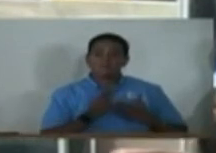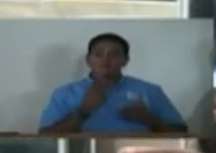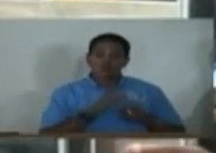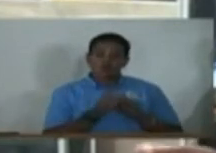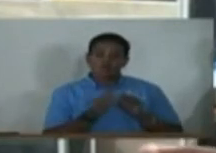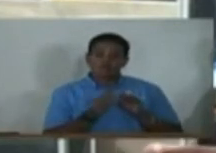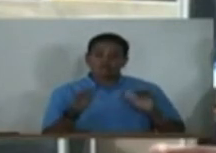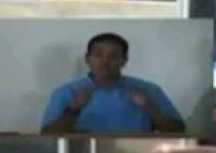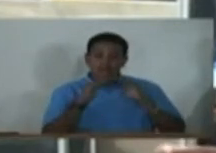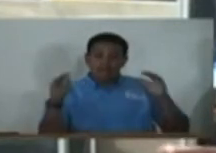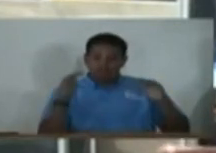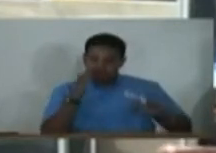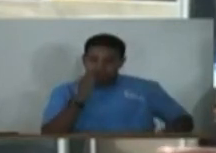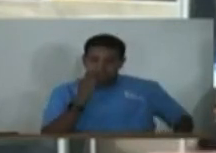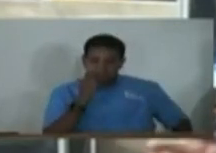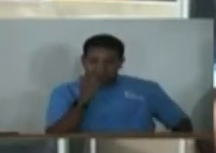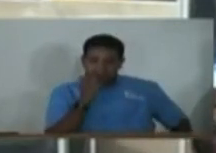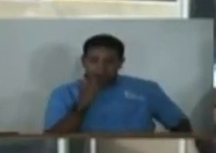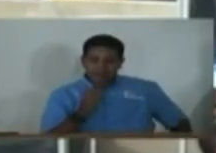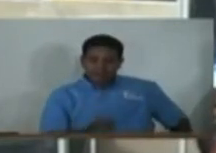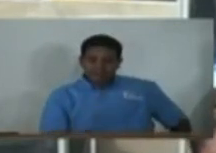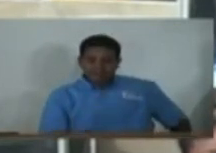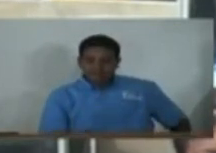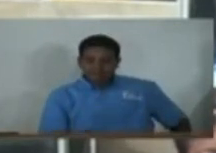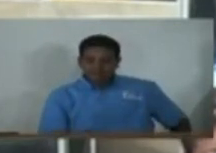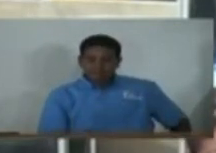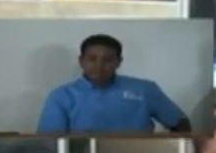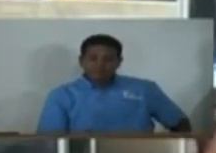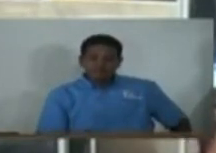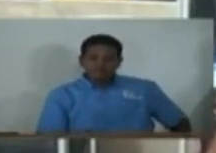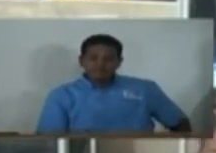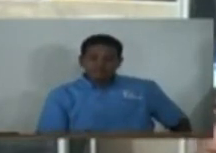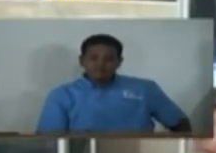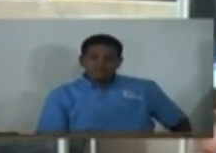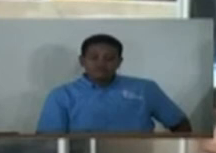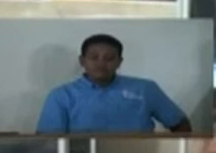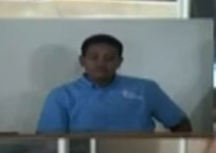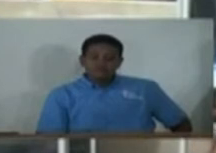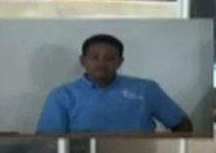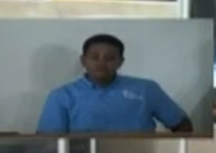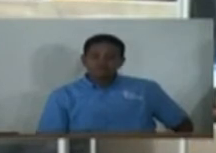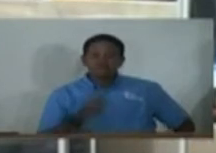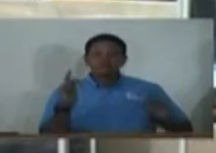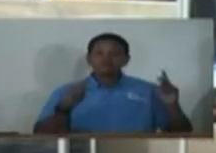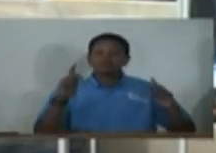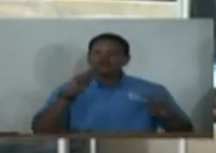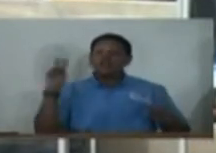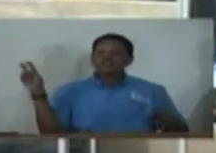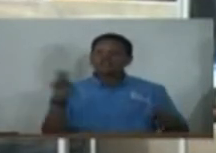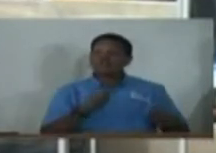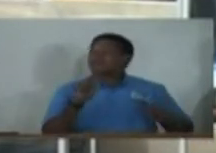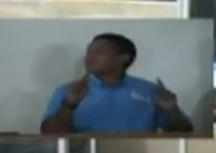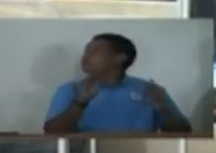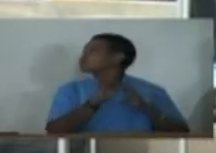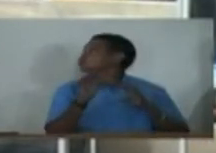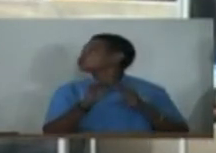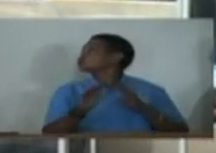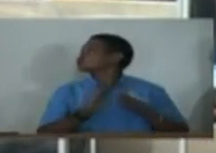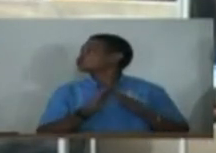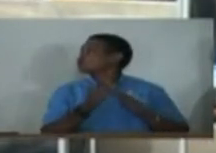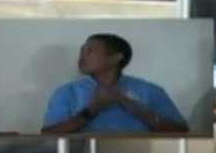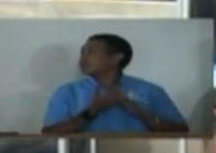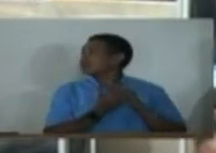levels. People are traveling, and people are choosing Jamaica as a country to travel to.